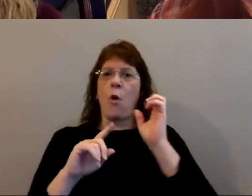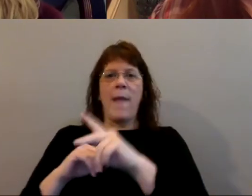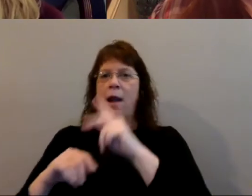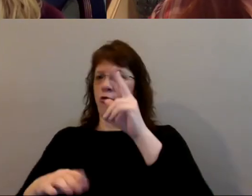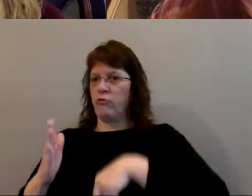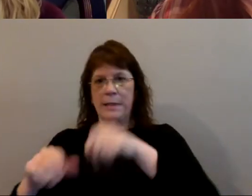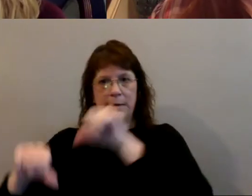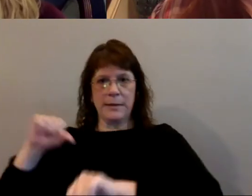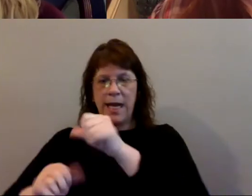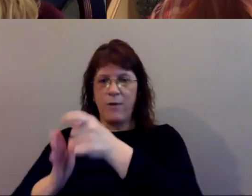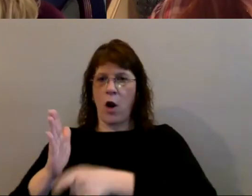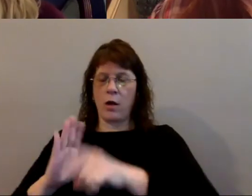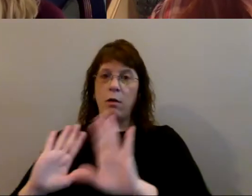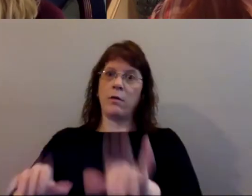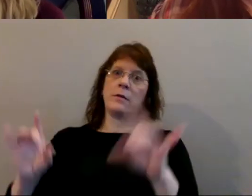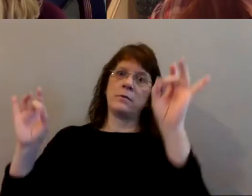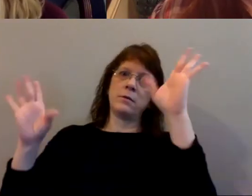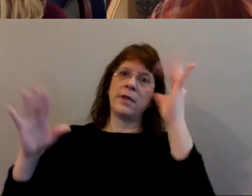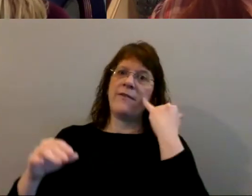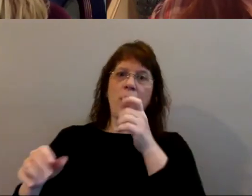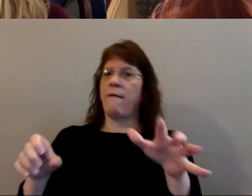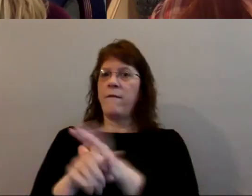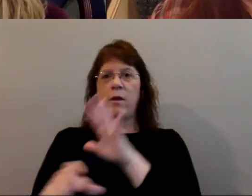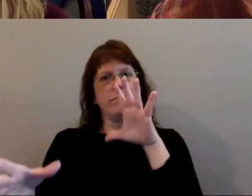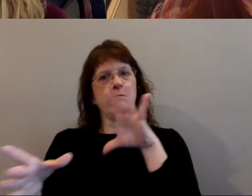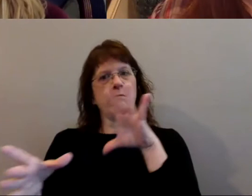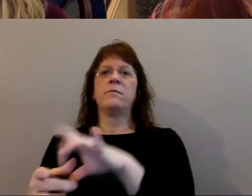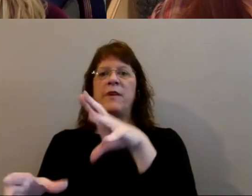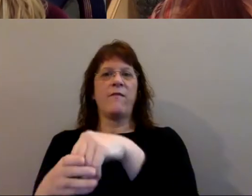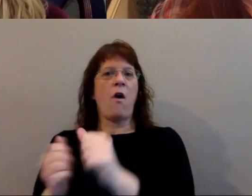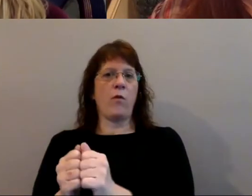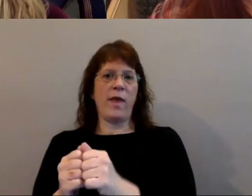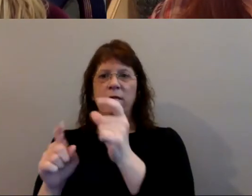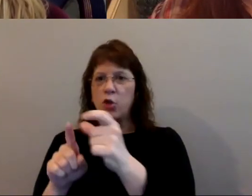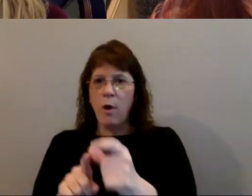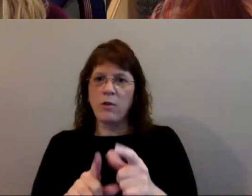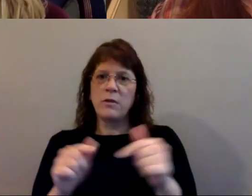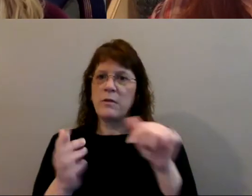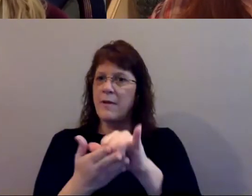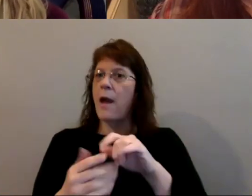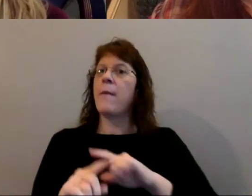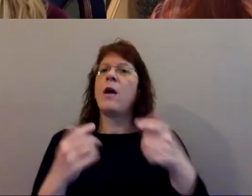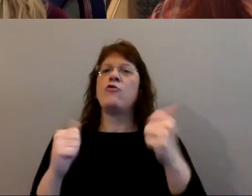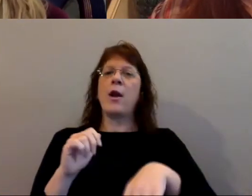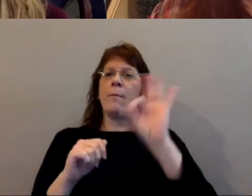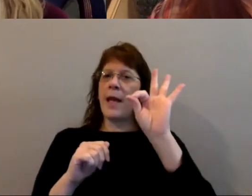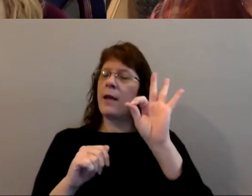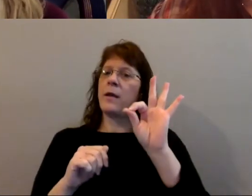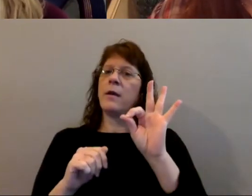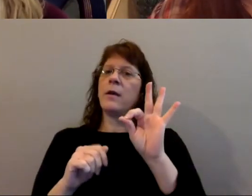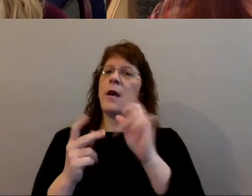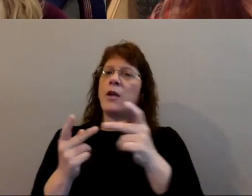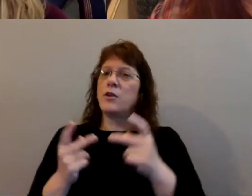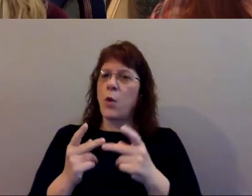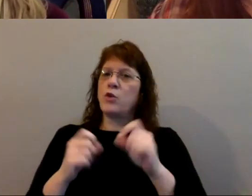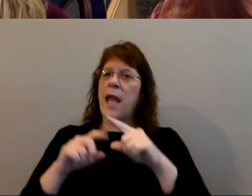like fully acquainted with the field and the terminology, but try and pick like reliable sources. So I usually say like